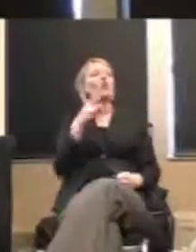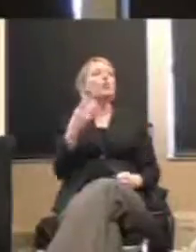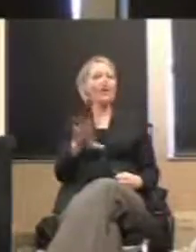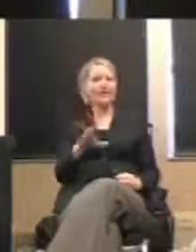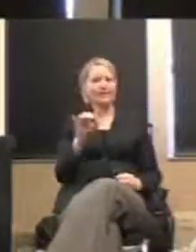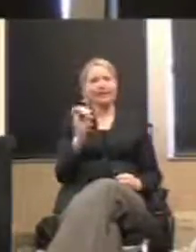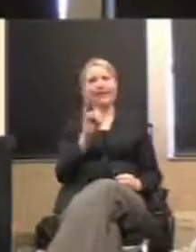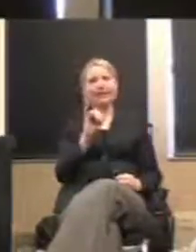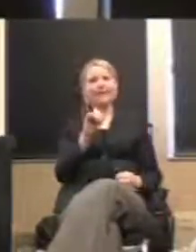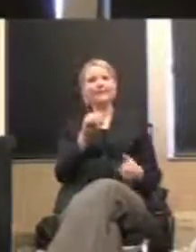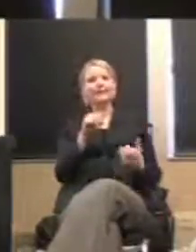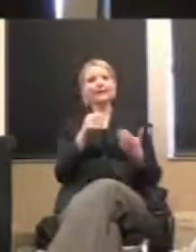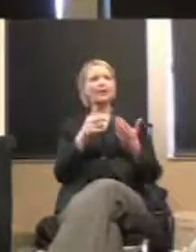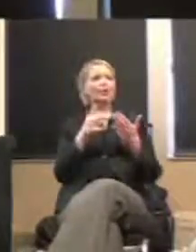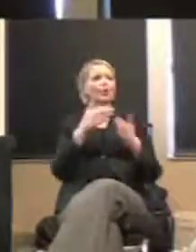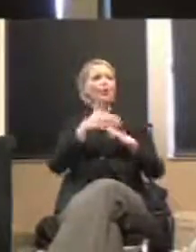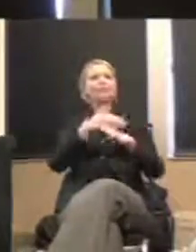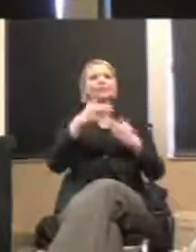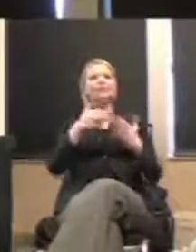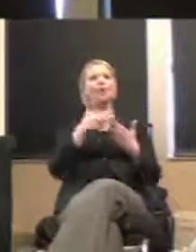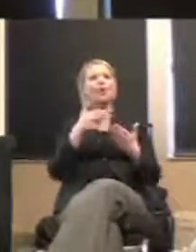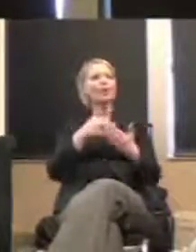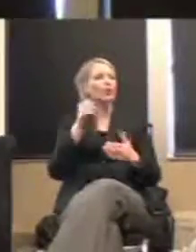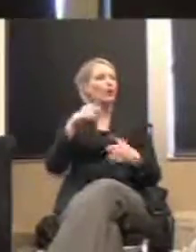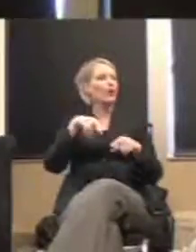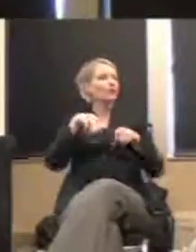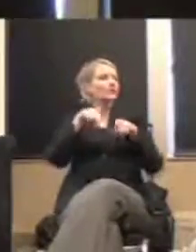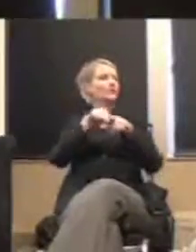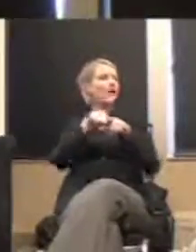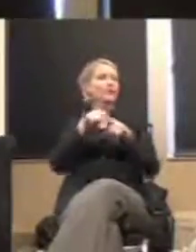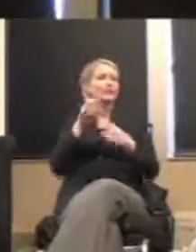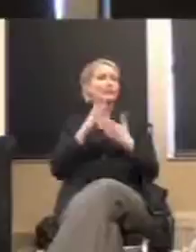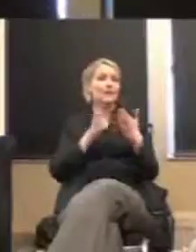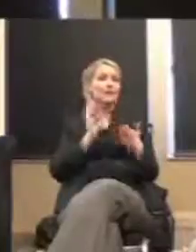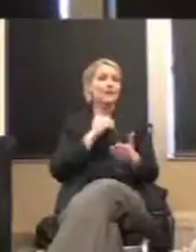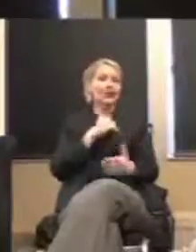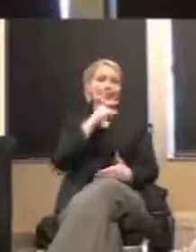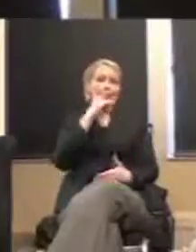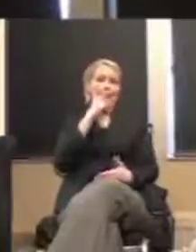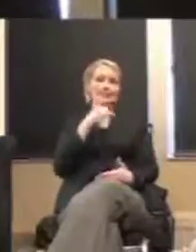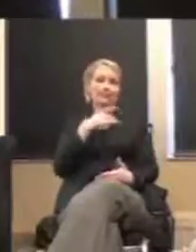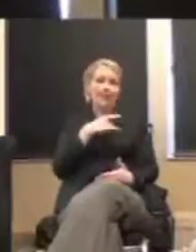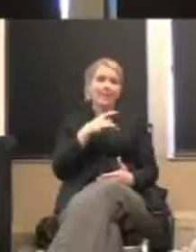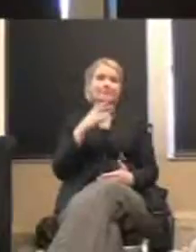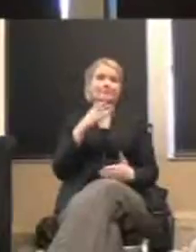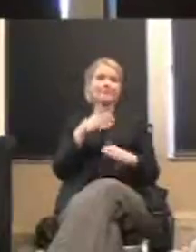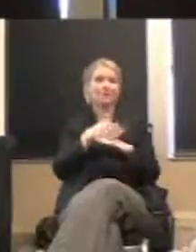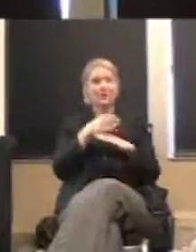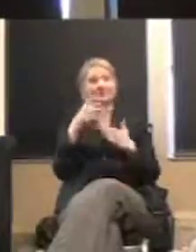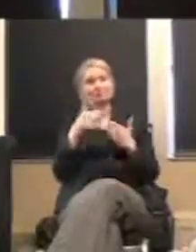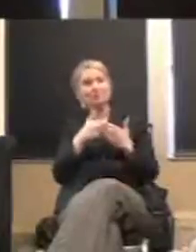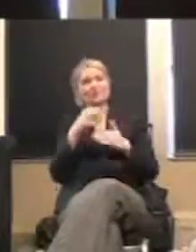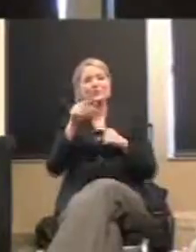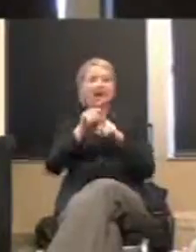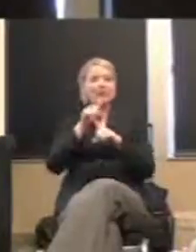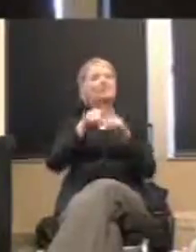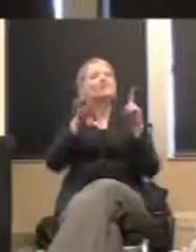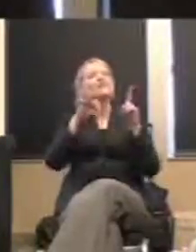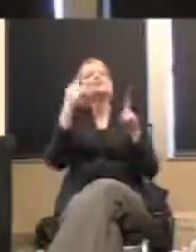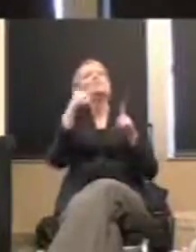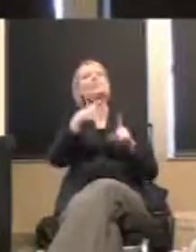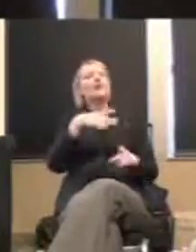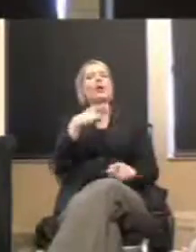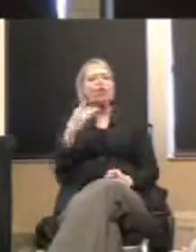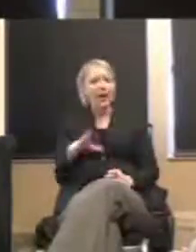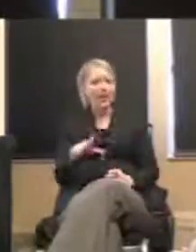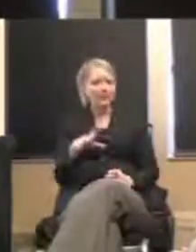spoon or a sock, if those are things, because I know some of our kiddos, they really do enjoy wooden spoons and socks. So you find something that they don't like, could be just a blank